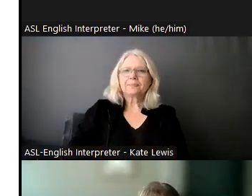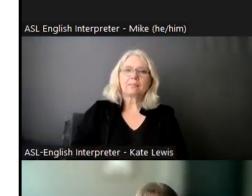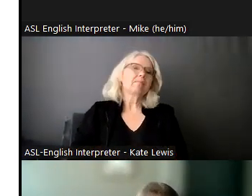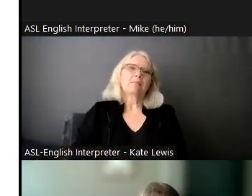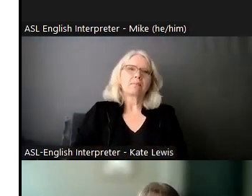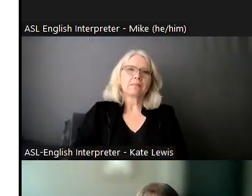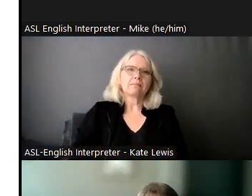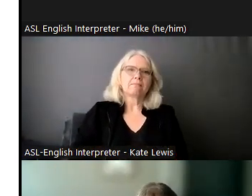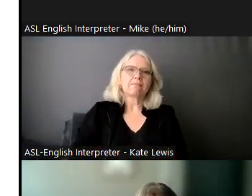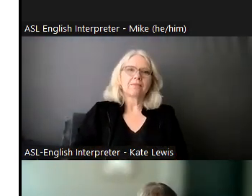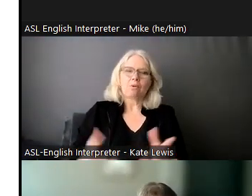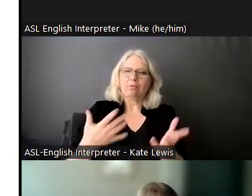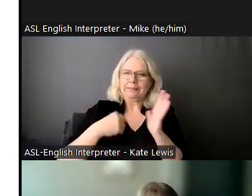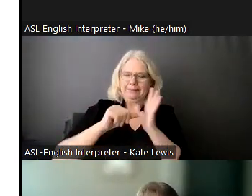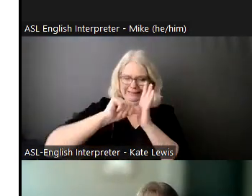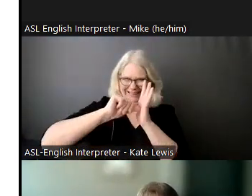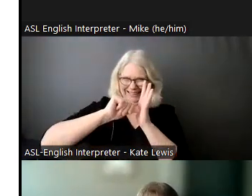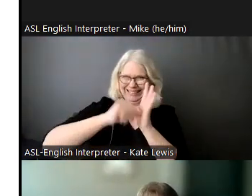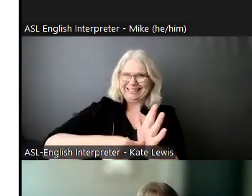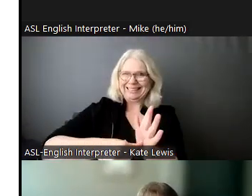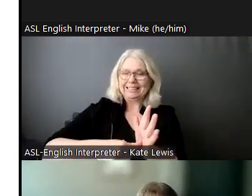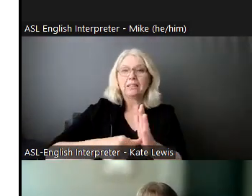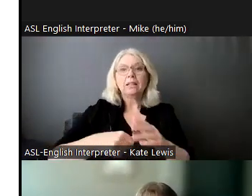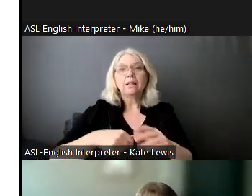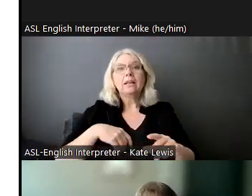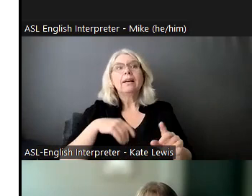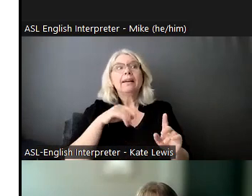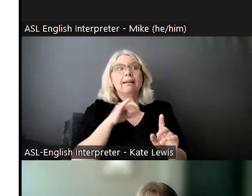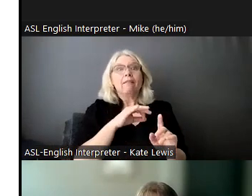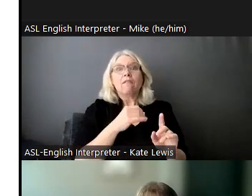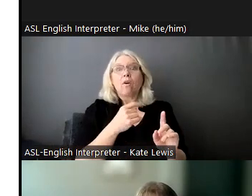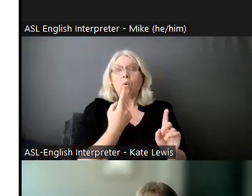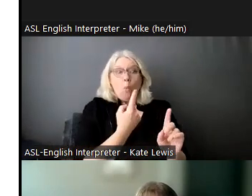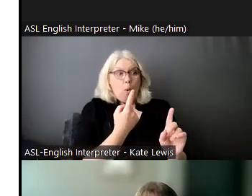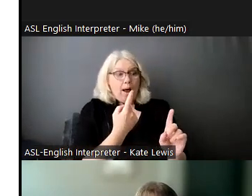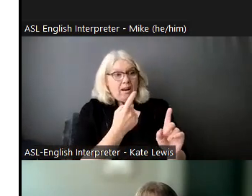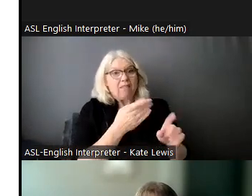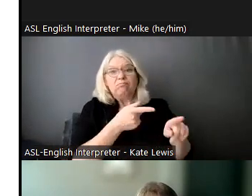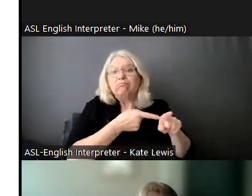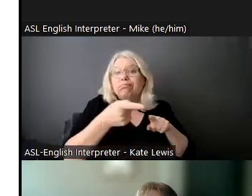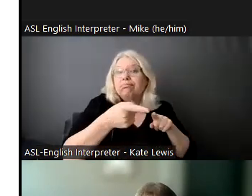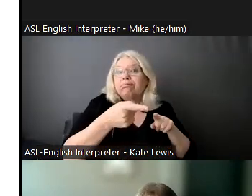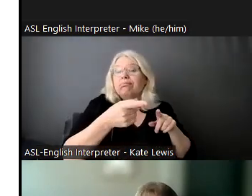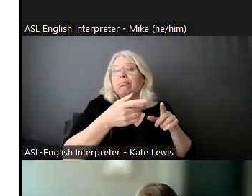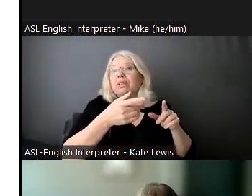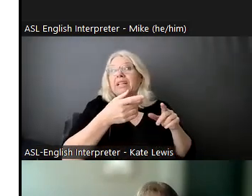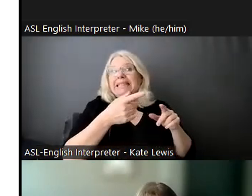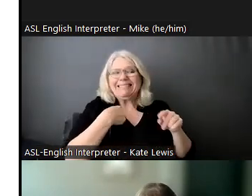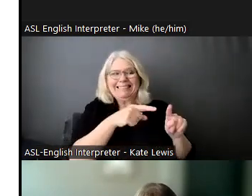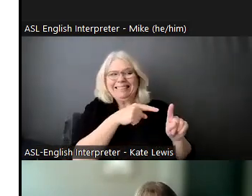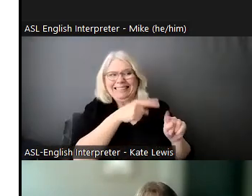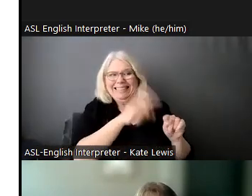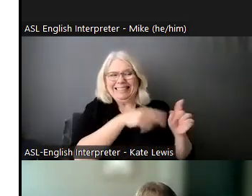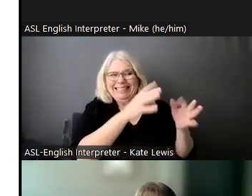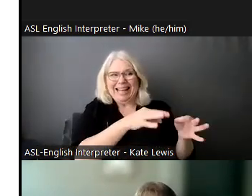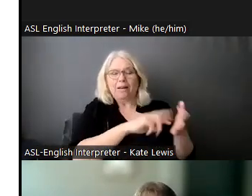said this once, I can't say this part enough. If you're incapable in one area, does it mean you're incapable in all areas? Absolutely